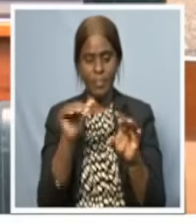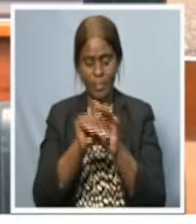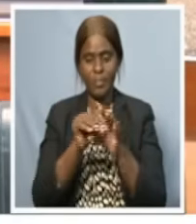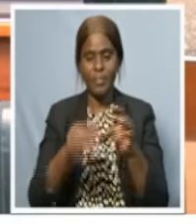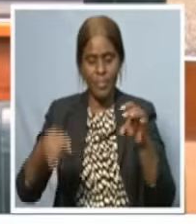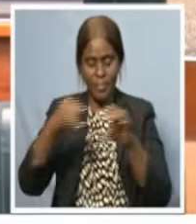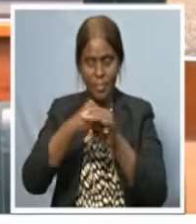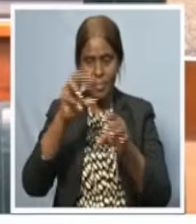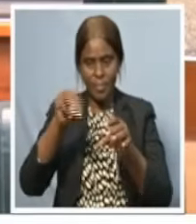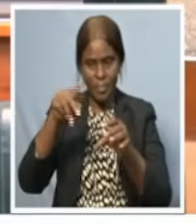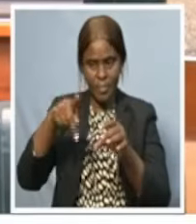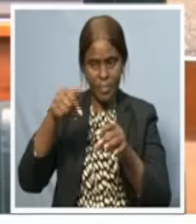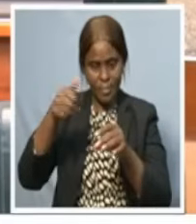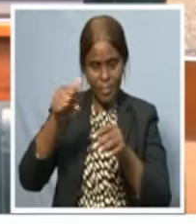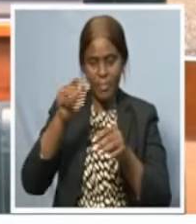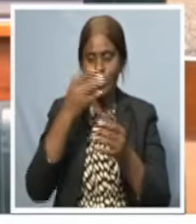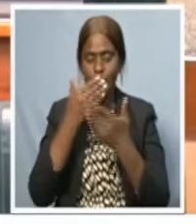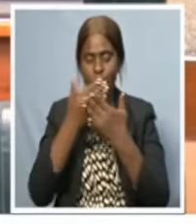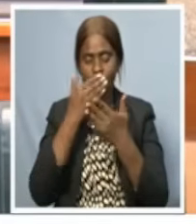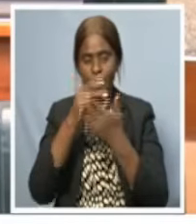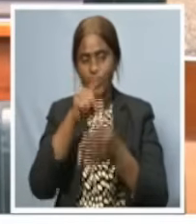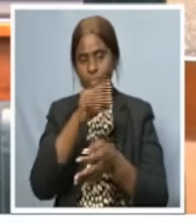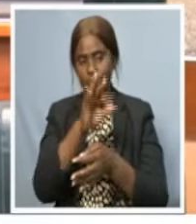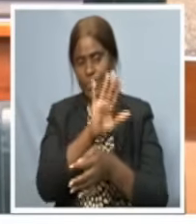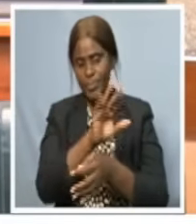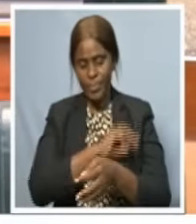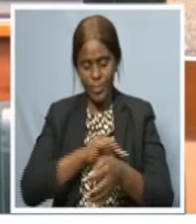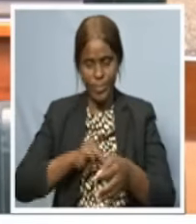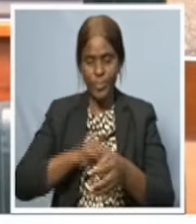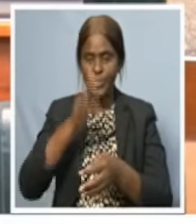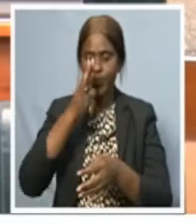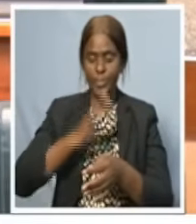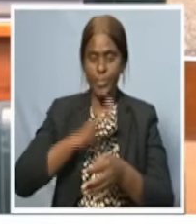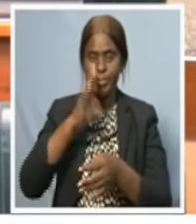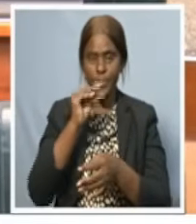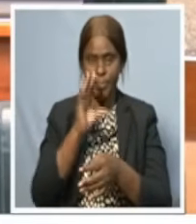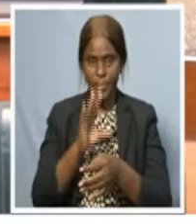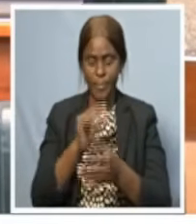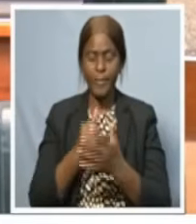including PF members, progressive PF members. Madam Speaker,